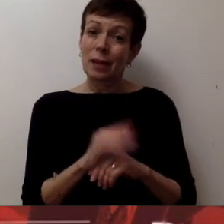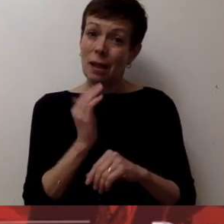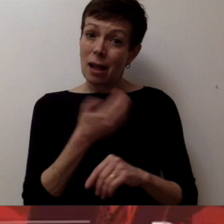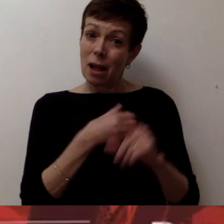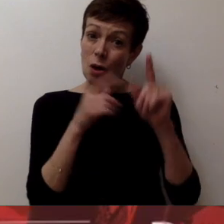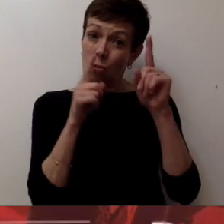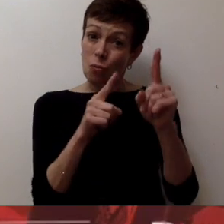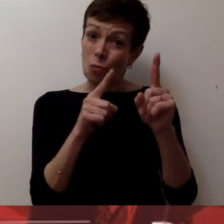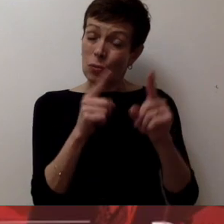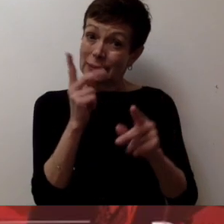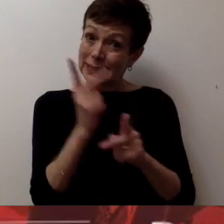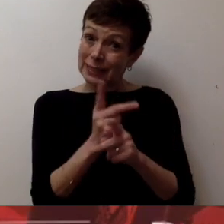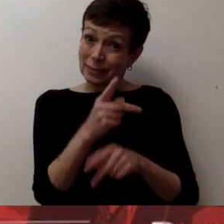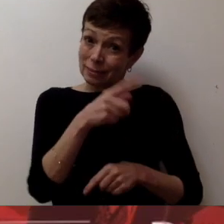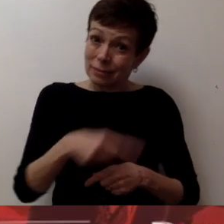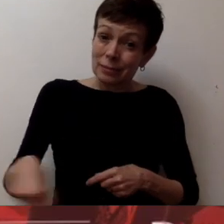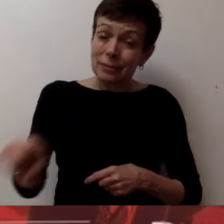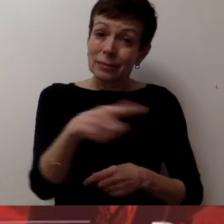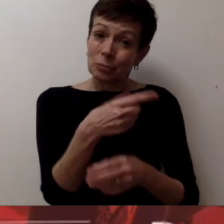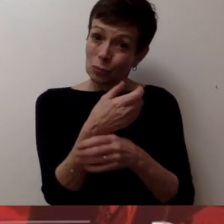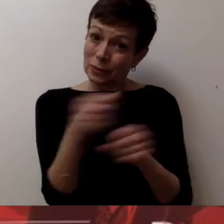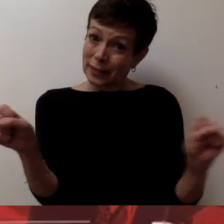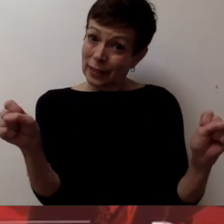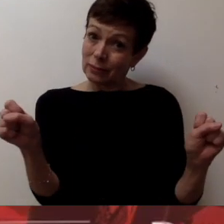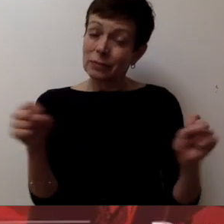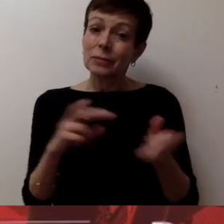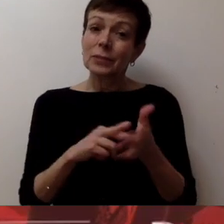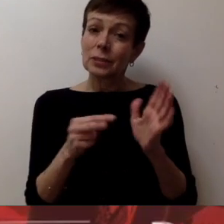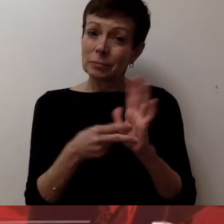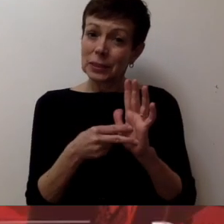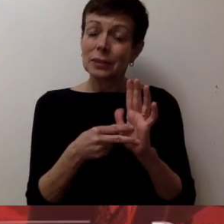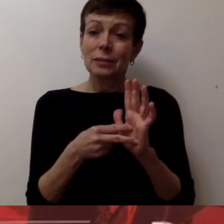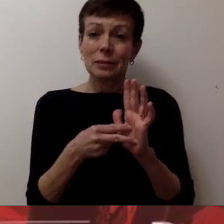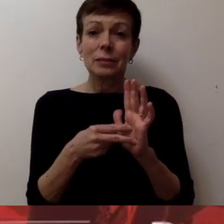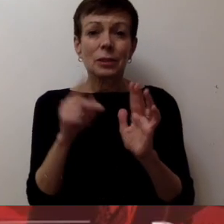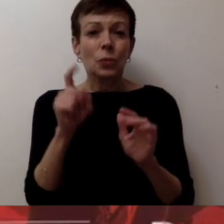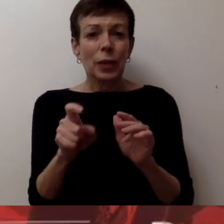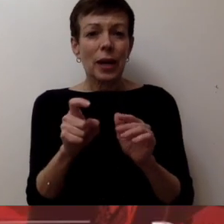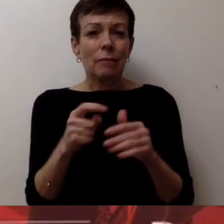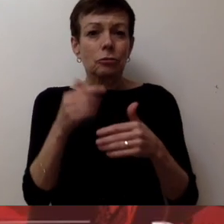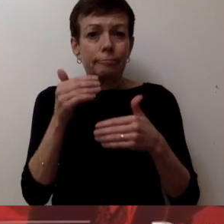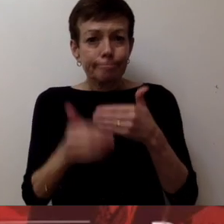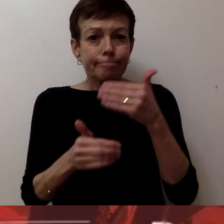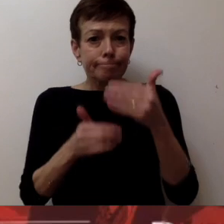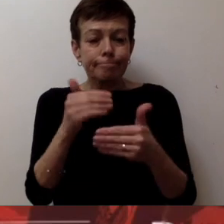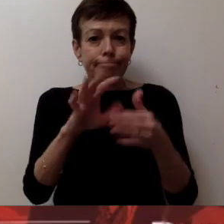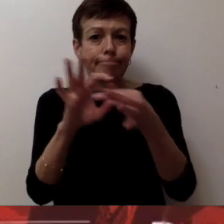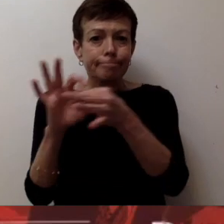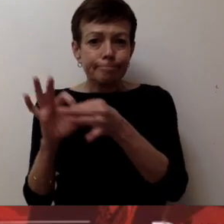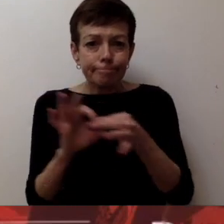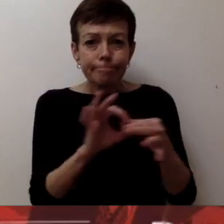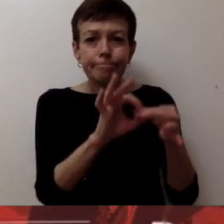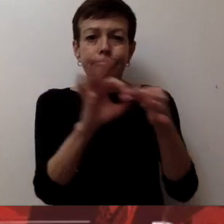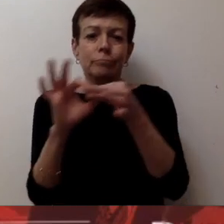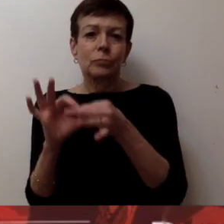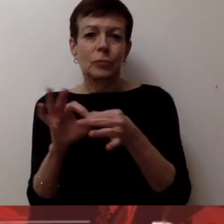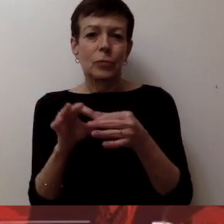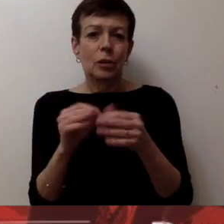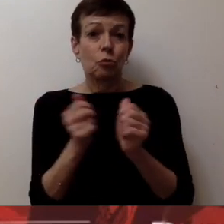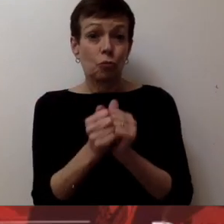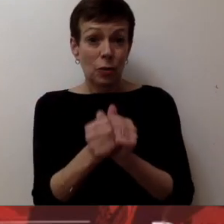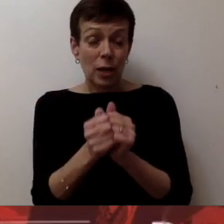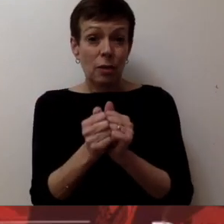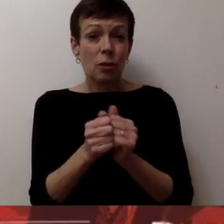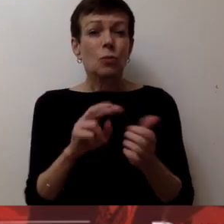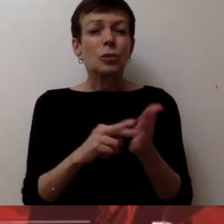all of you depends on our ability to navigate this complex situation together. And one of the things that we can do